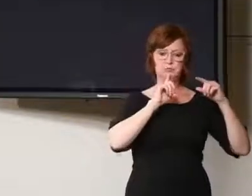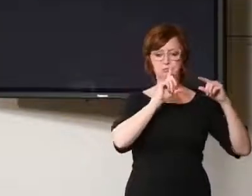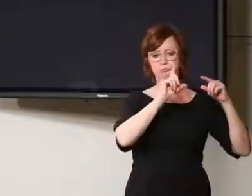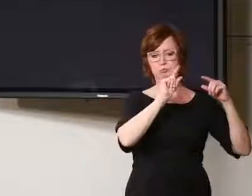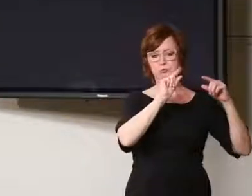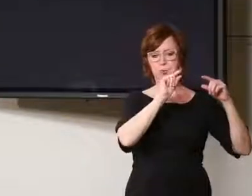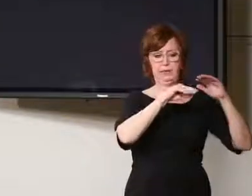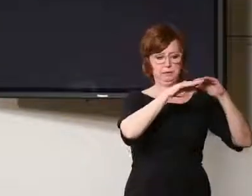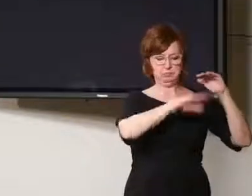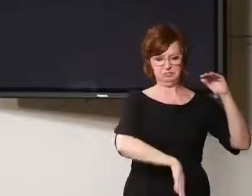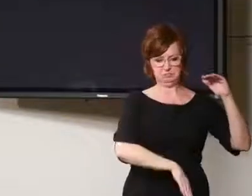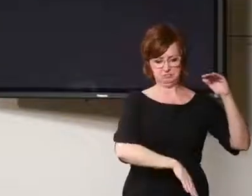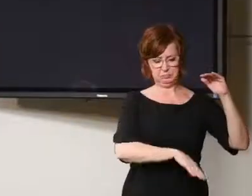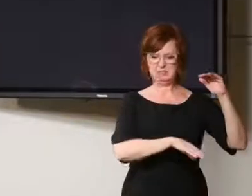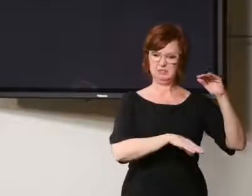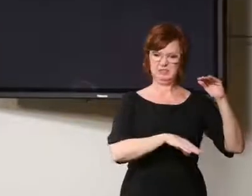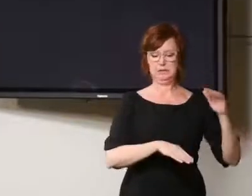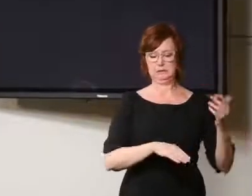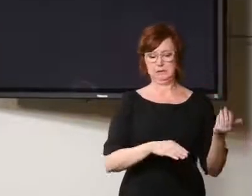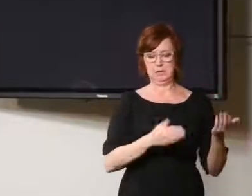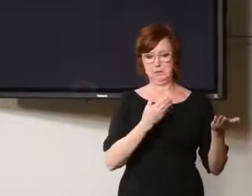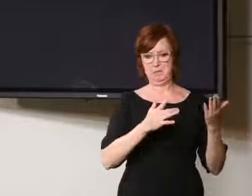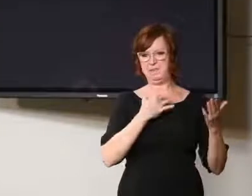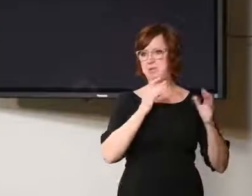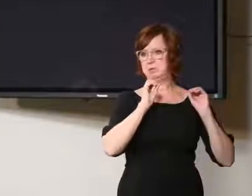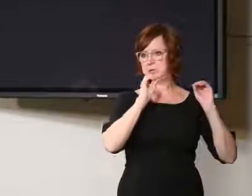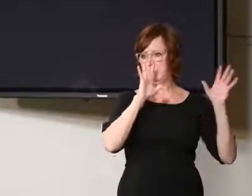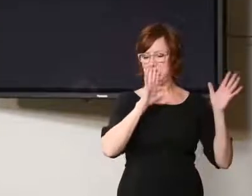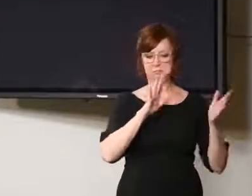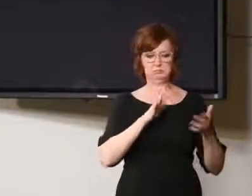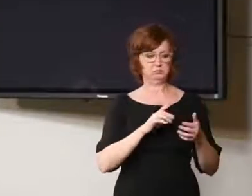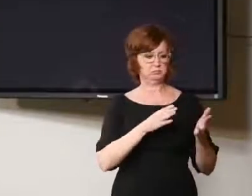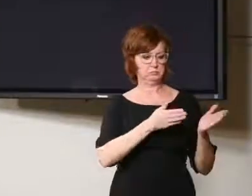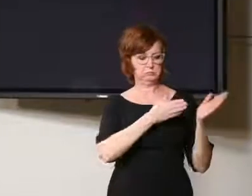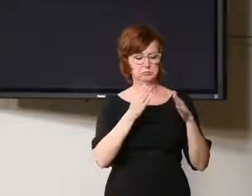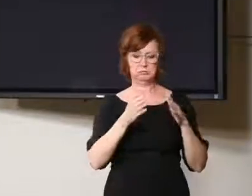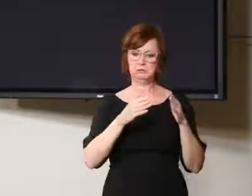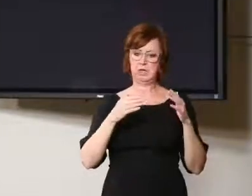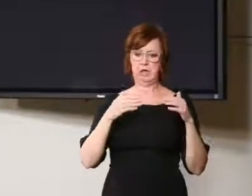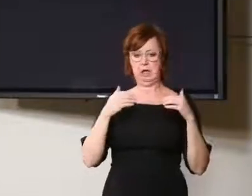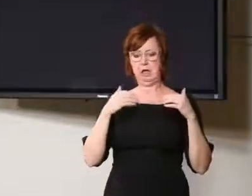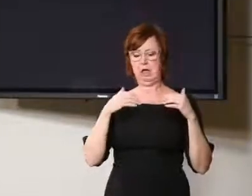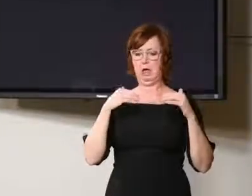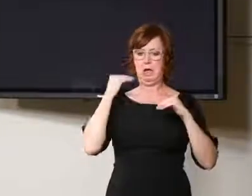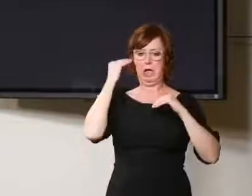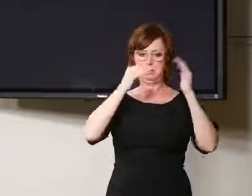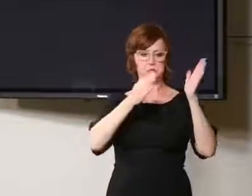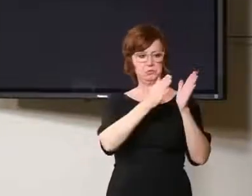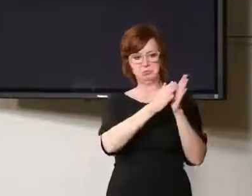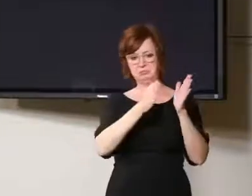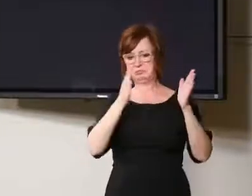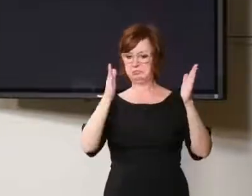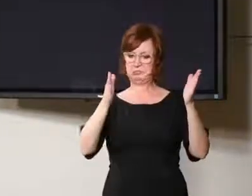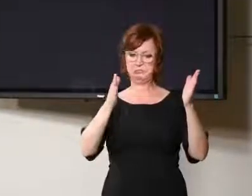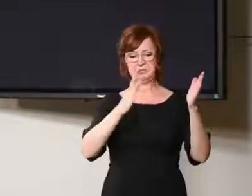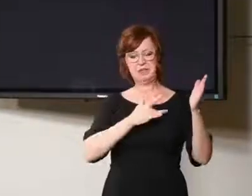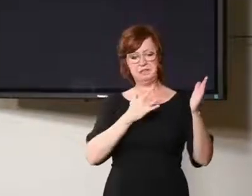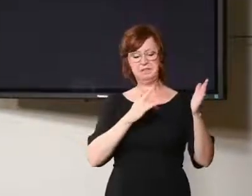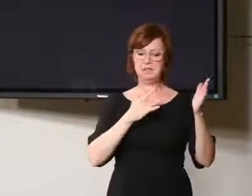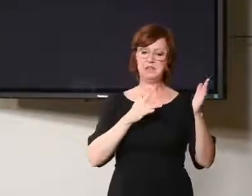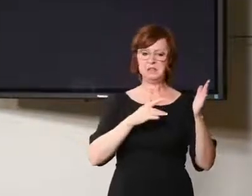health conditions and age 65 and older, but especially 70 and older, are more likely to progress to more